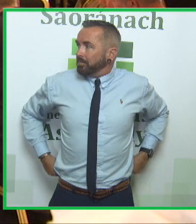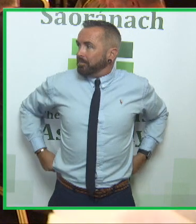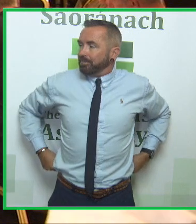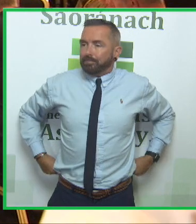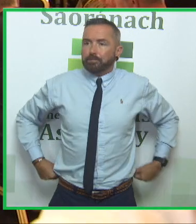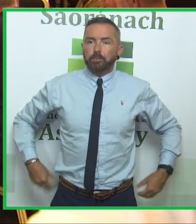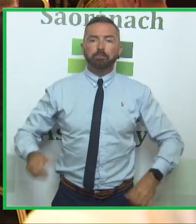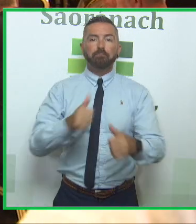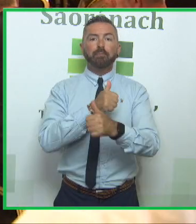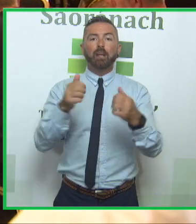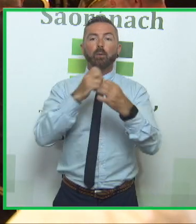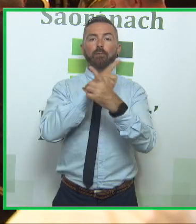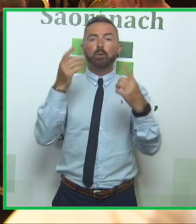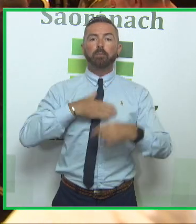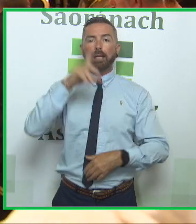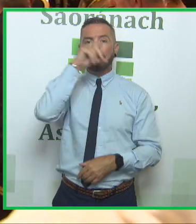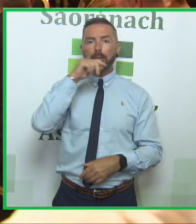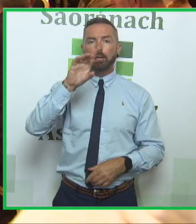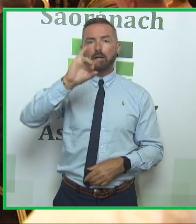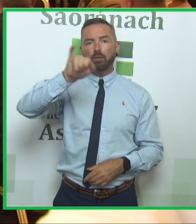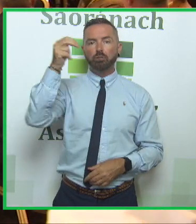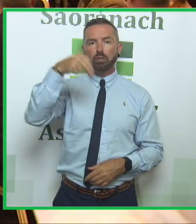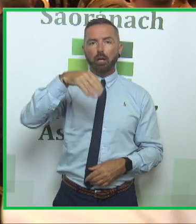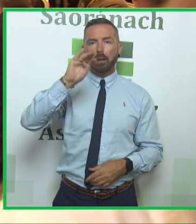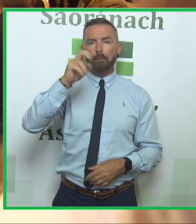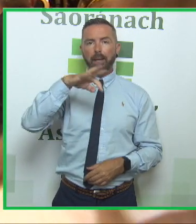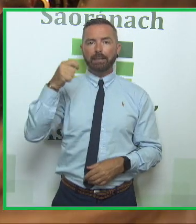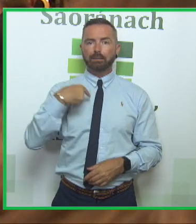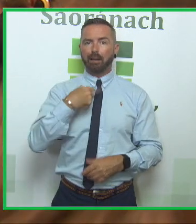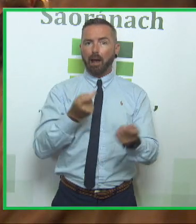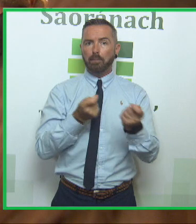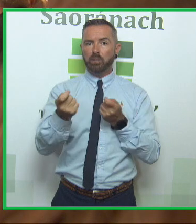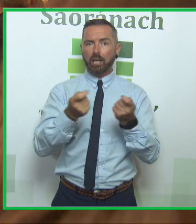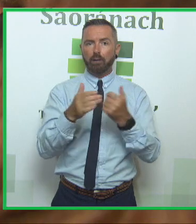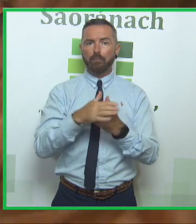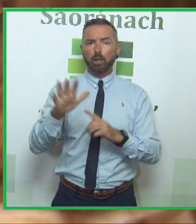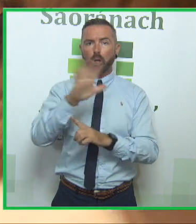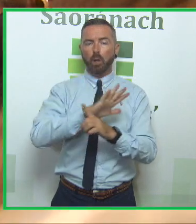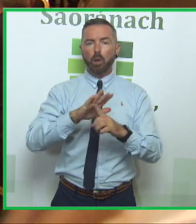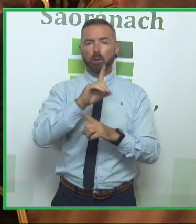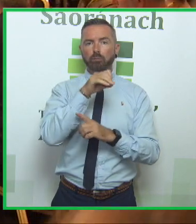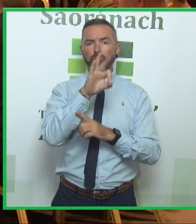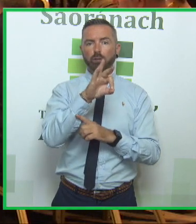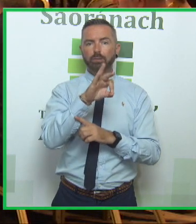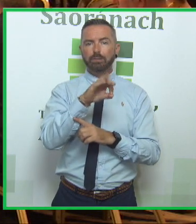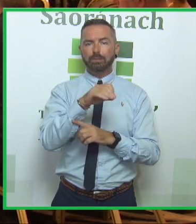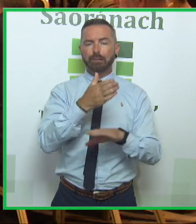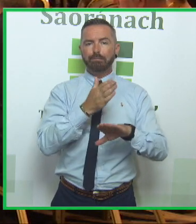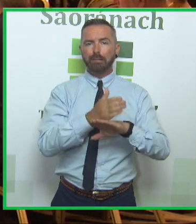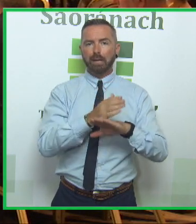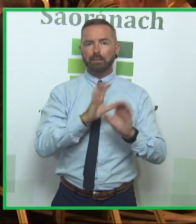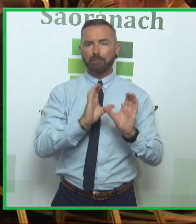Hello, everybody. My name is John Bennett, and I'm the chair of the Local Drugs Task Force Coordinators Network.